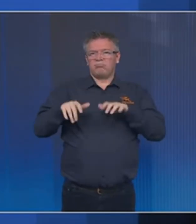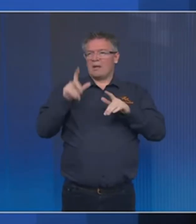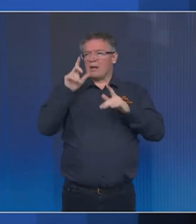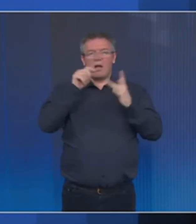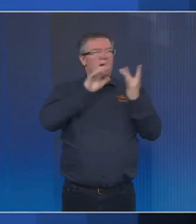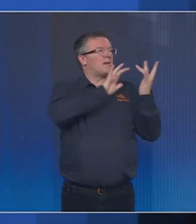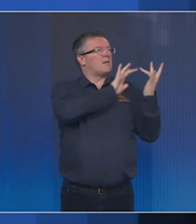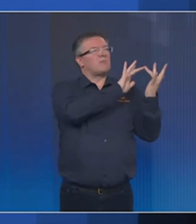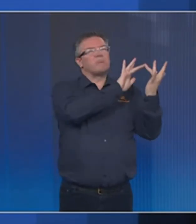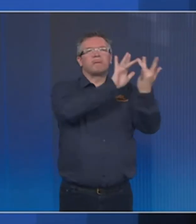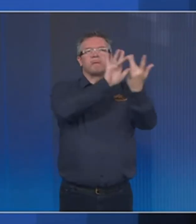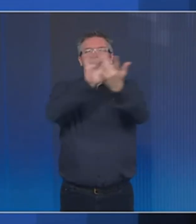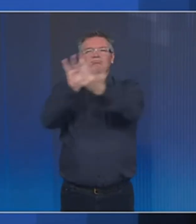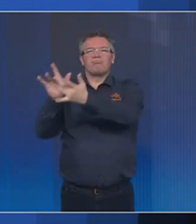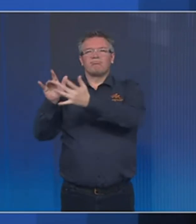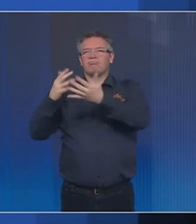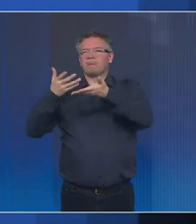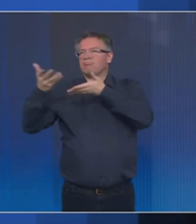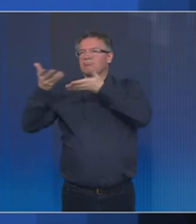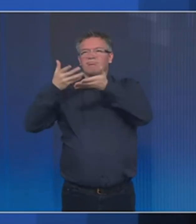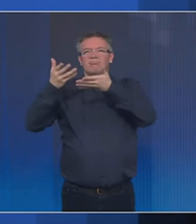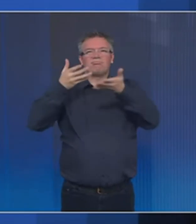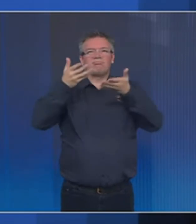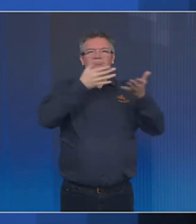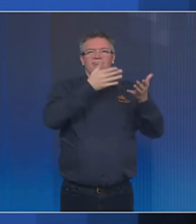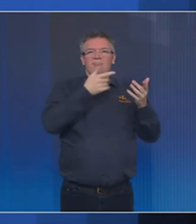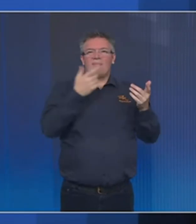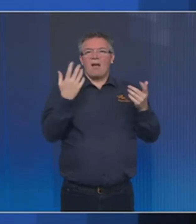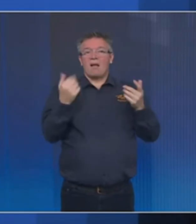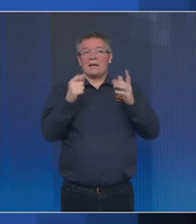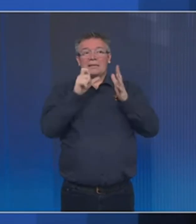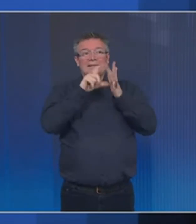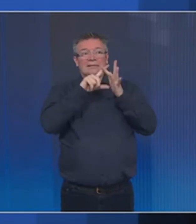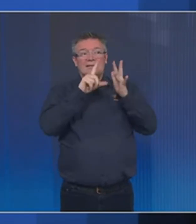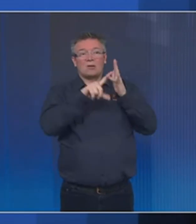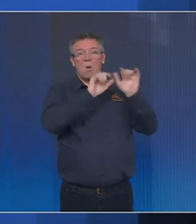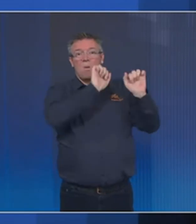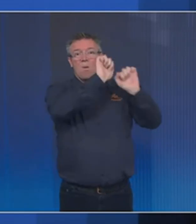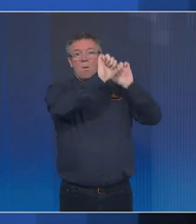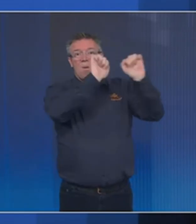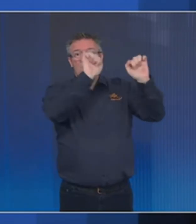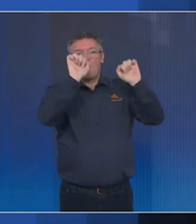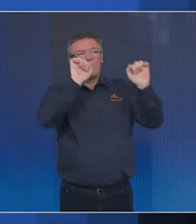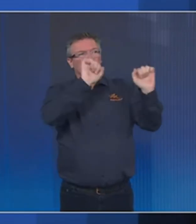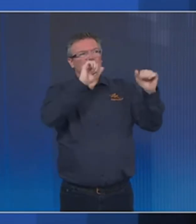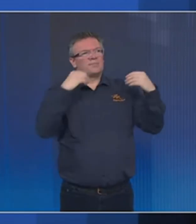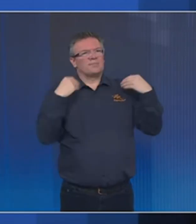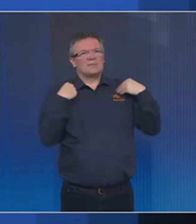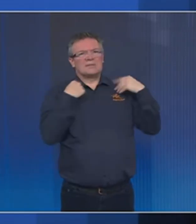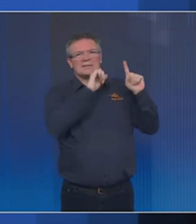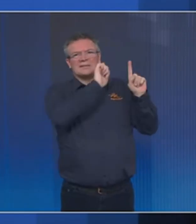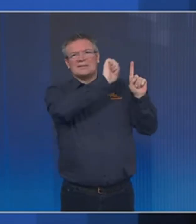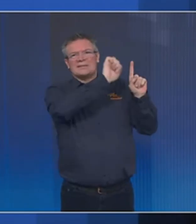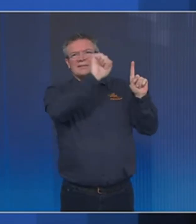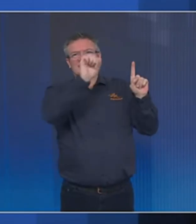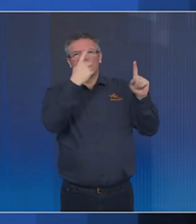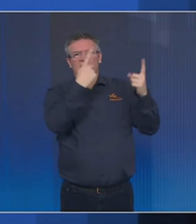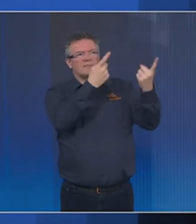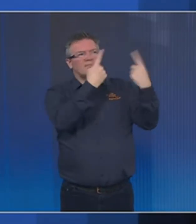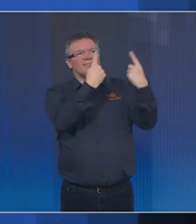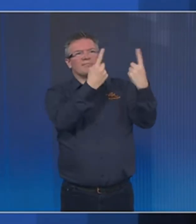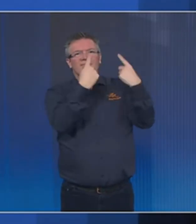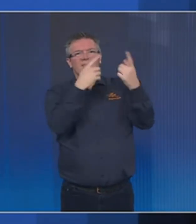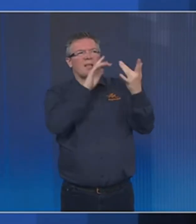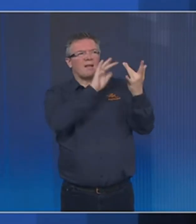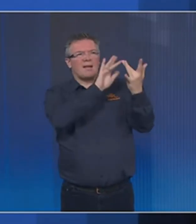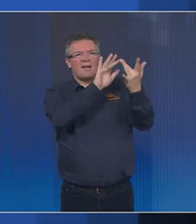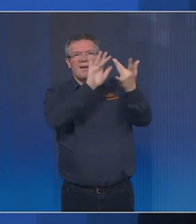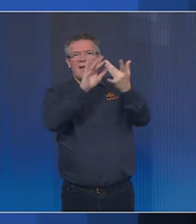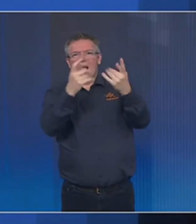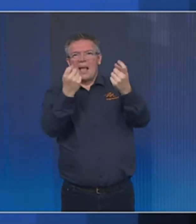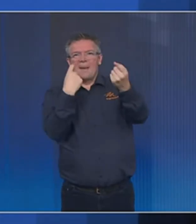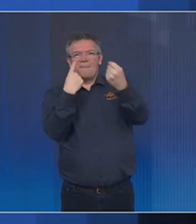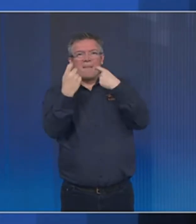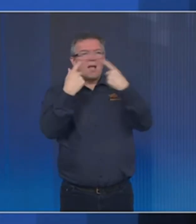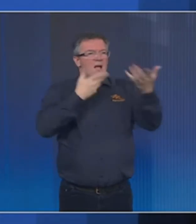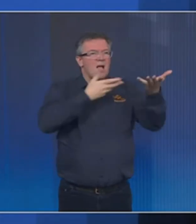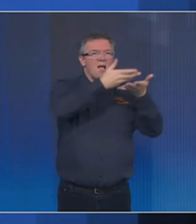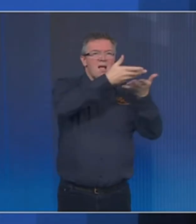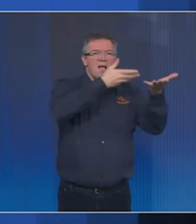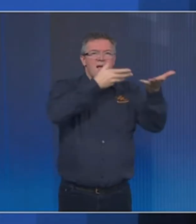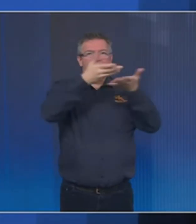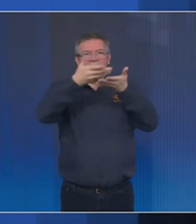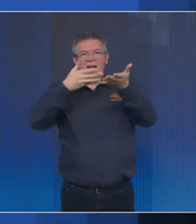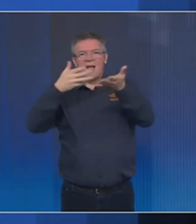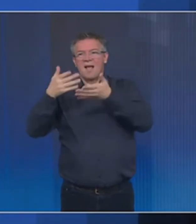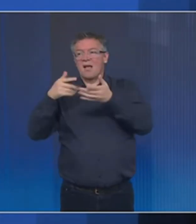emailing CEOs of major companies? I was emailing this president of Mattel, Bob Iger from Disney, all